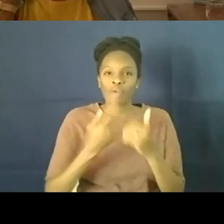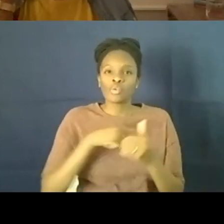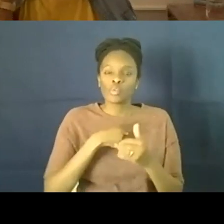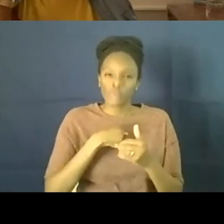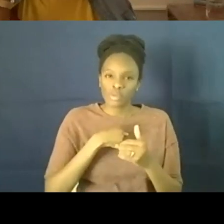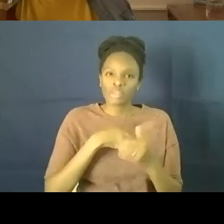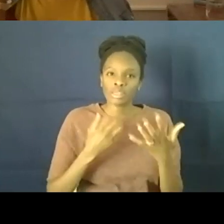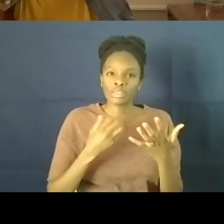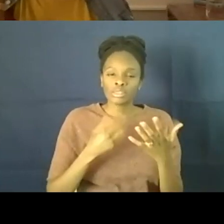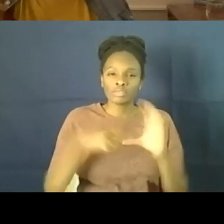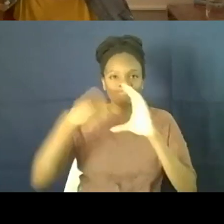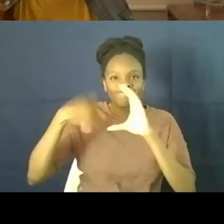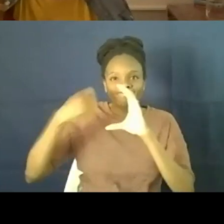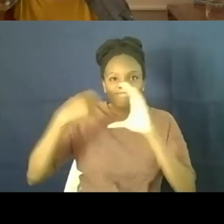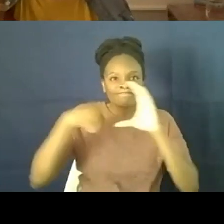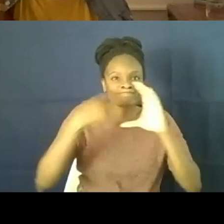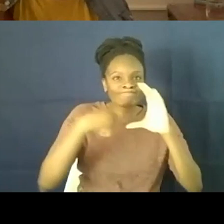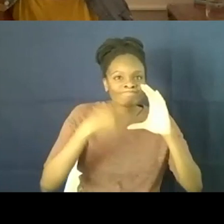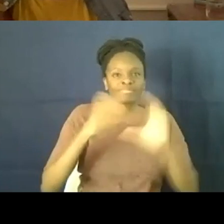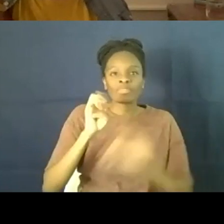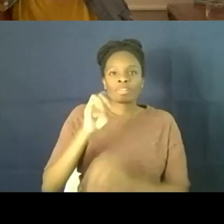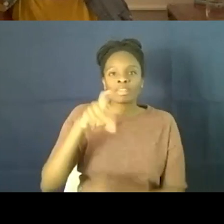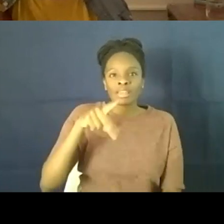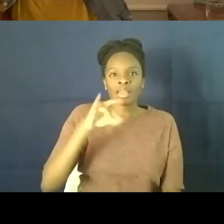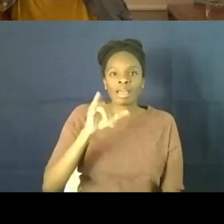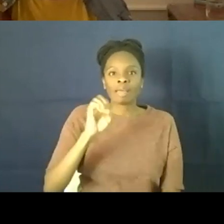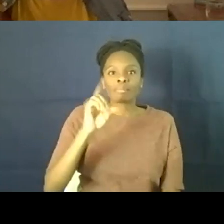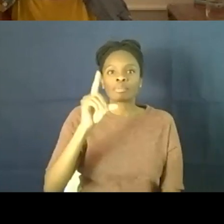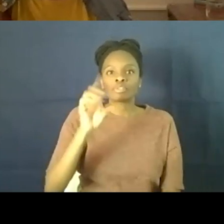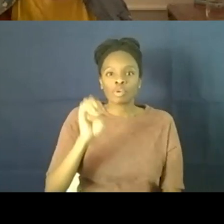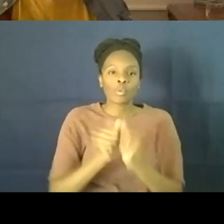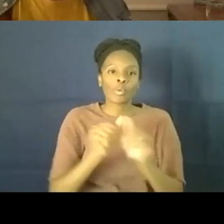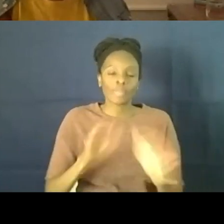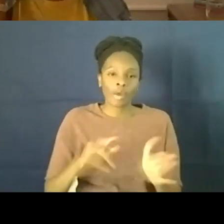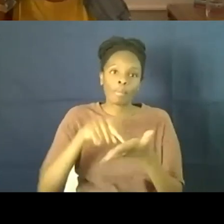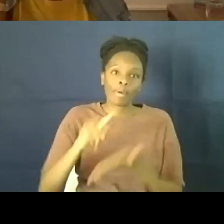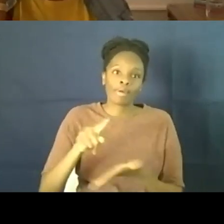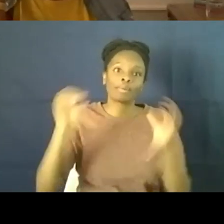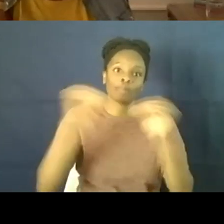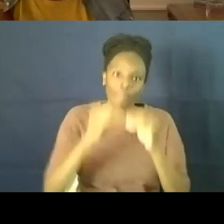within the constraints of what we have to pay for without expanding the budget further? Go ahead, Jack.